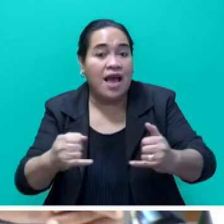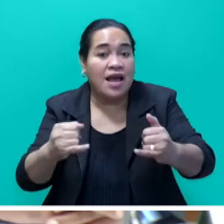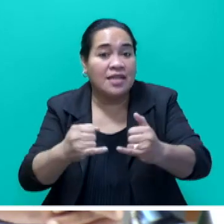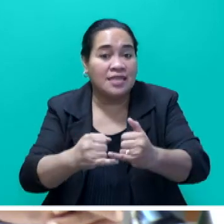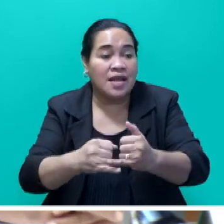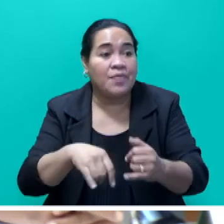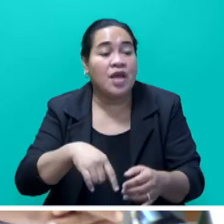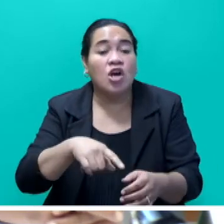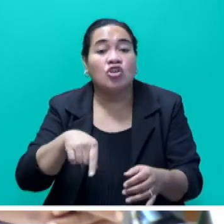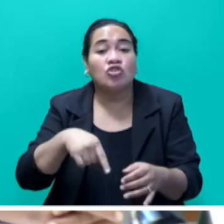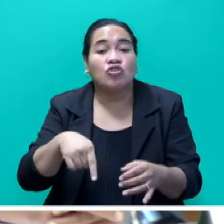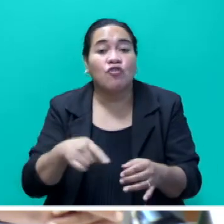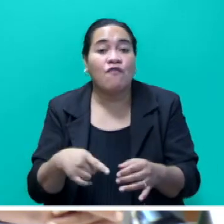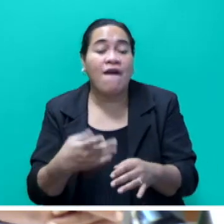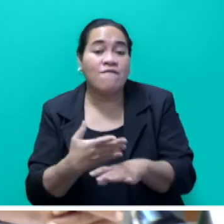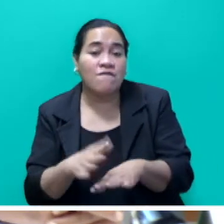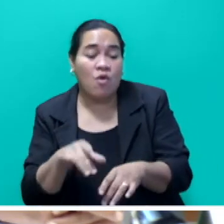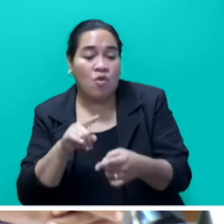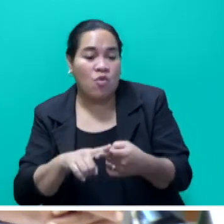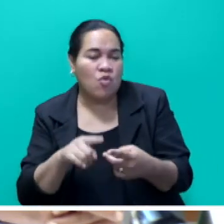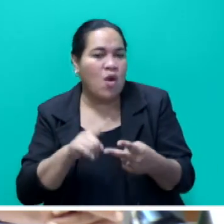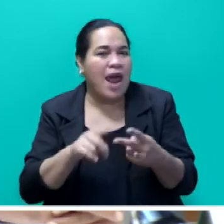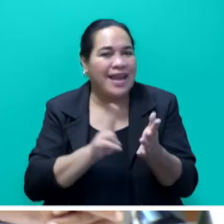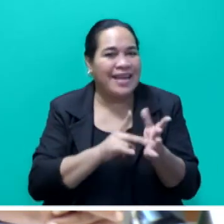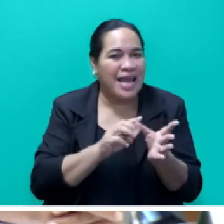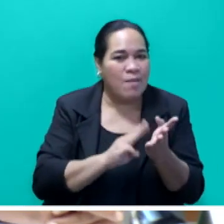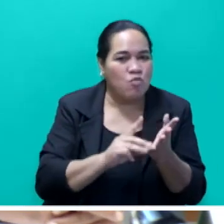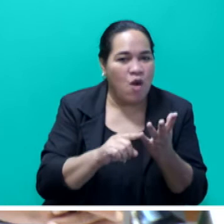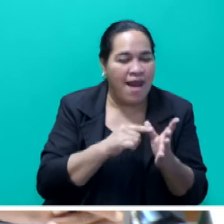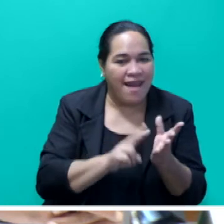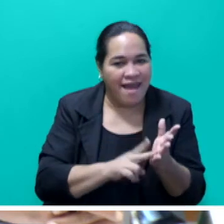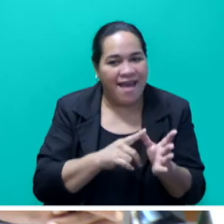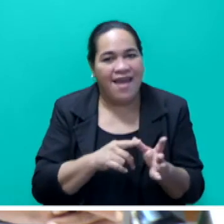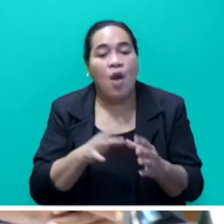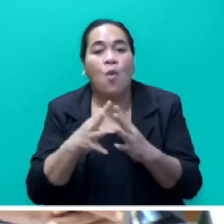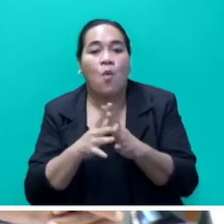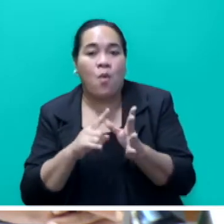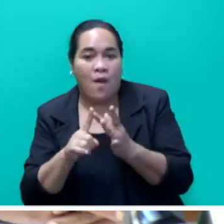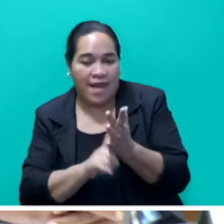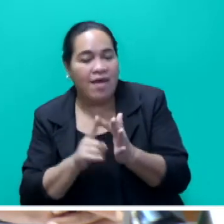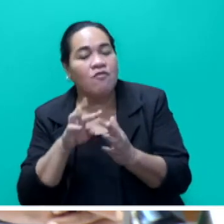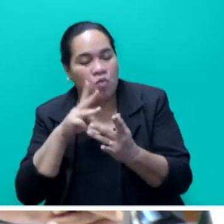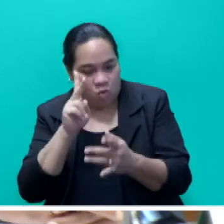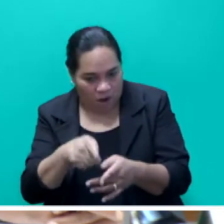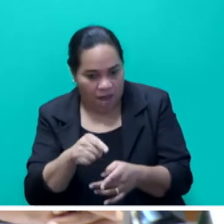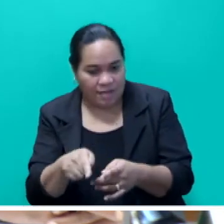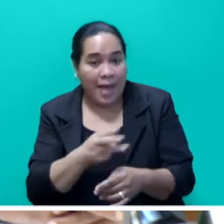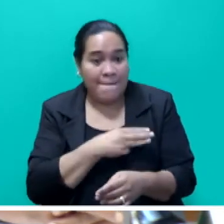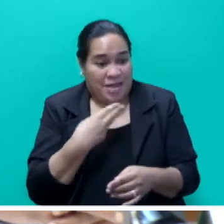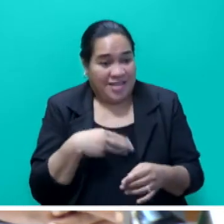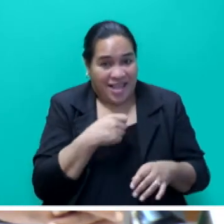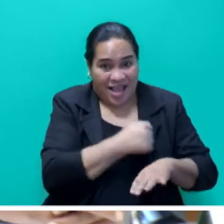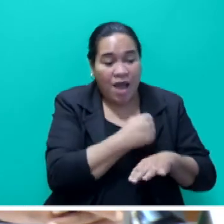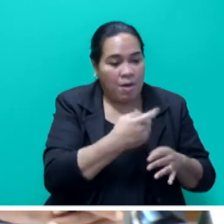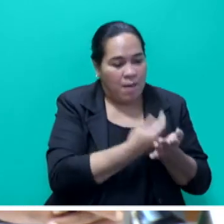Subabo, Namuana, and Wailevu. So, Mr. Speaker these are the ones that will be funded by the Ministry's budget.